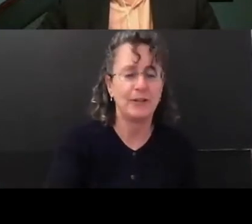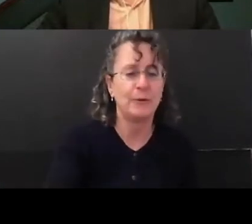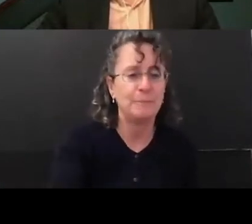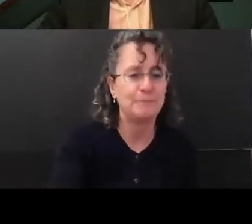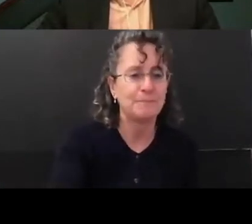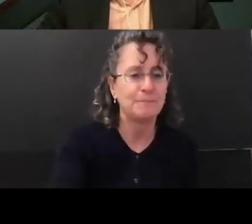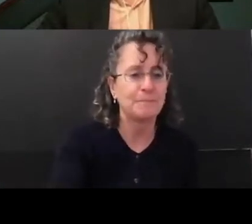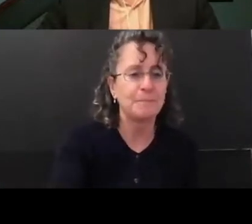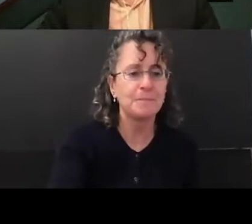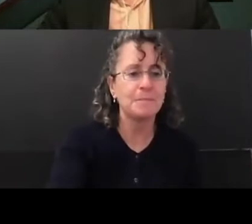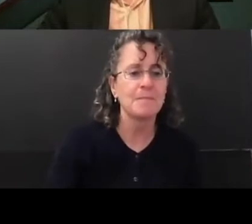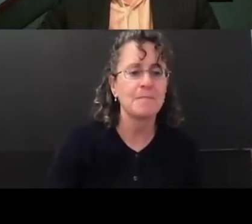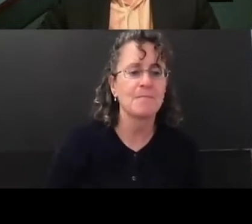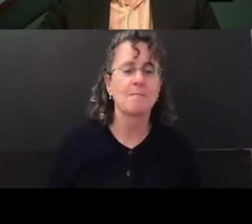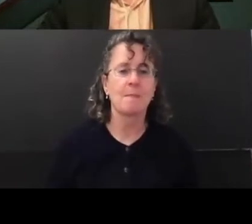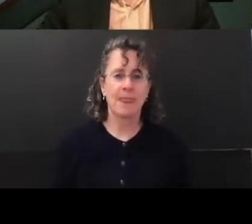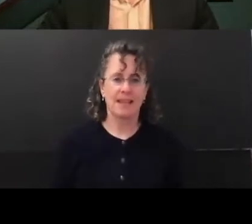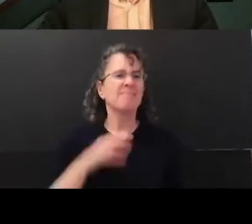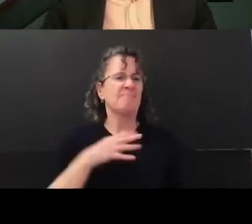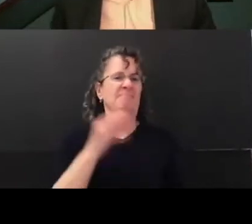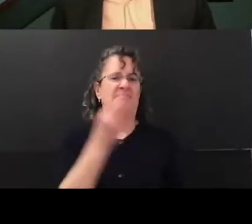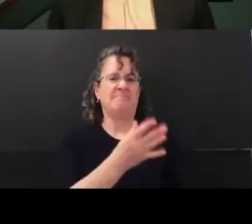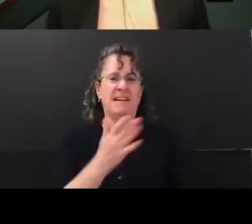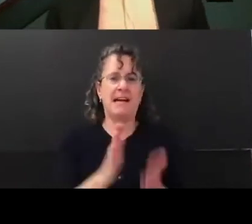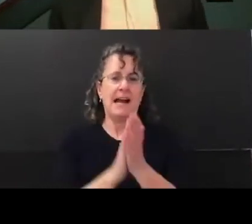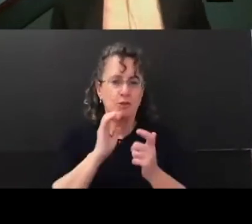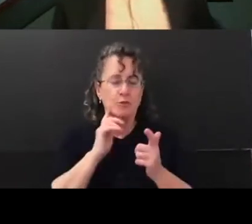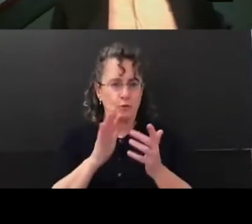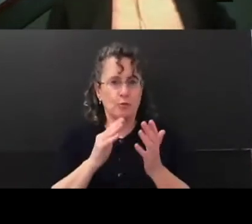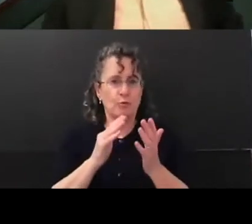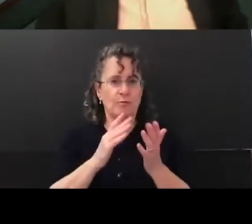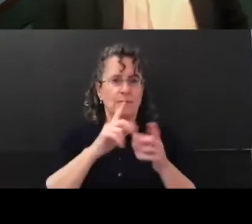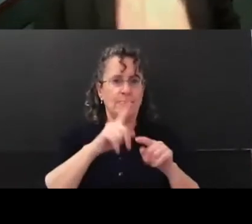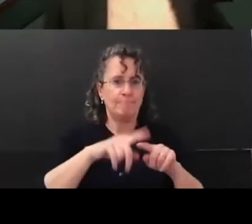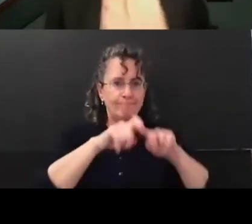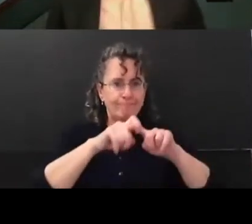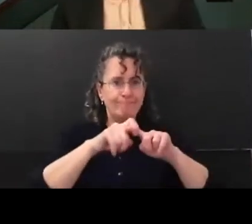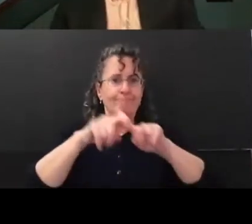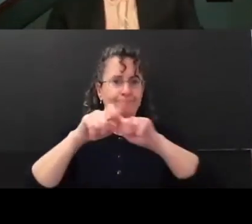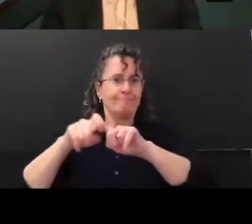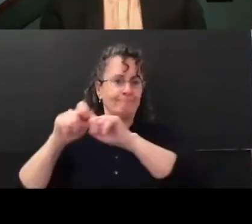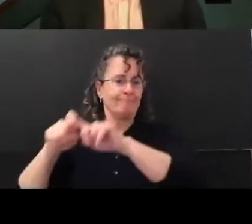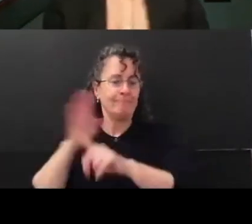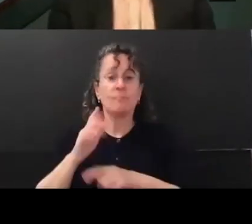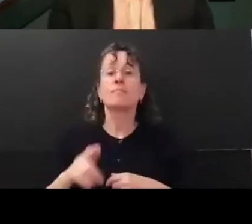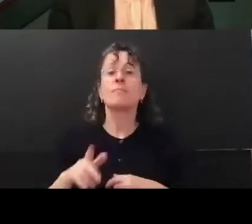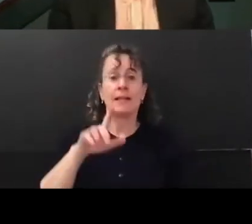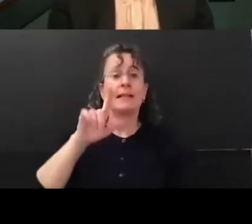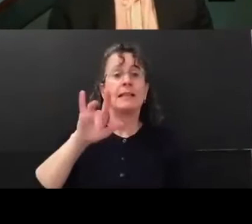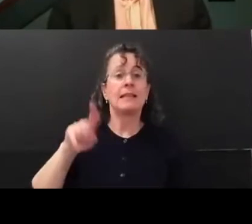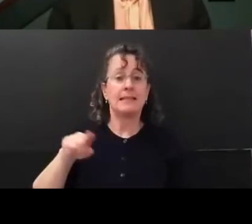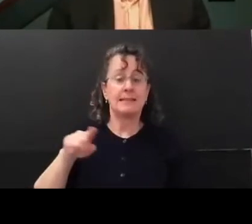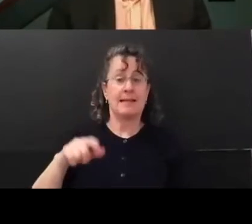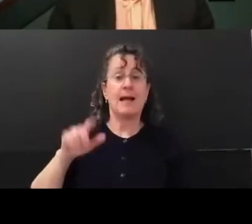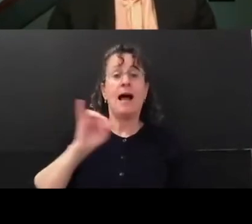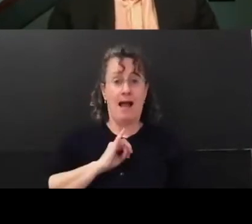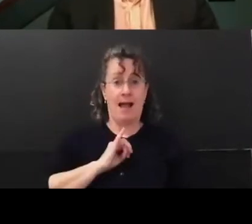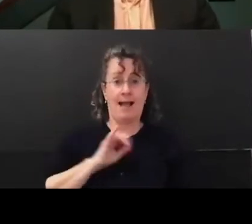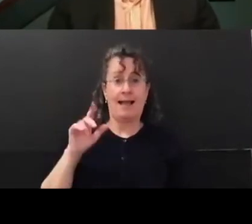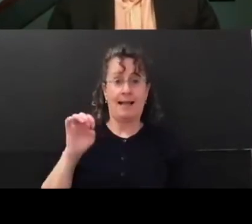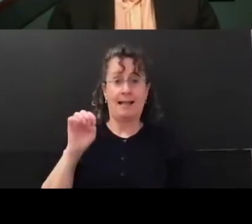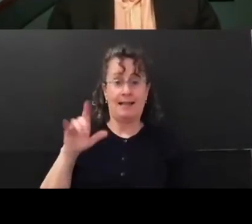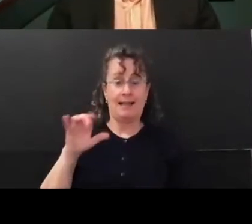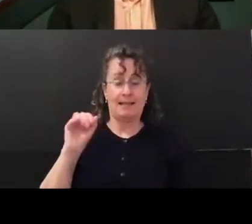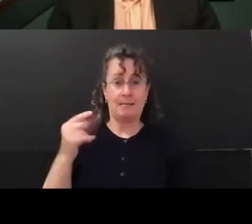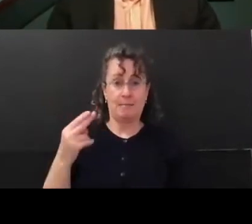Thank you. Okay, Liz, I state your name. I, Elizabeth McLaughlin, Do